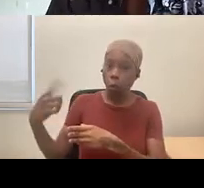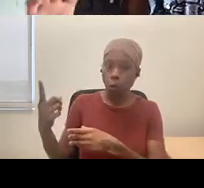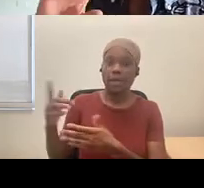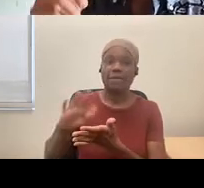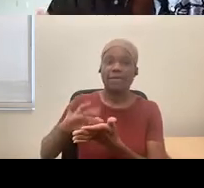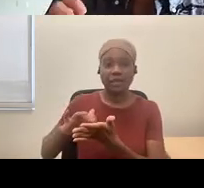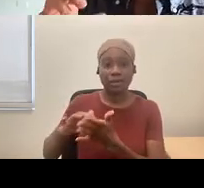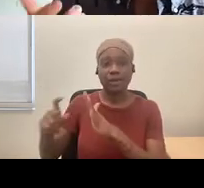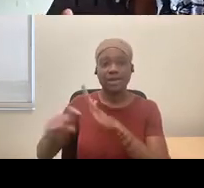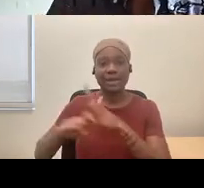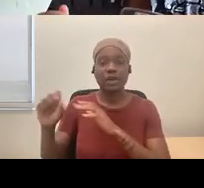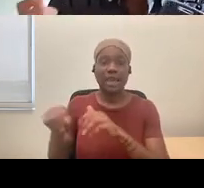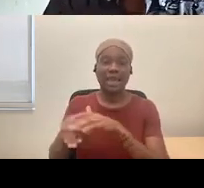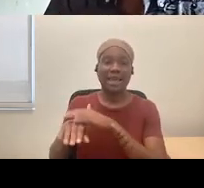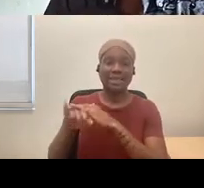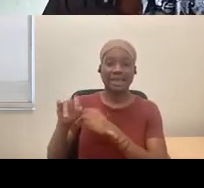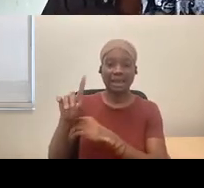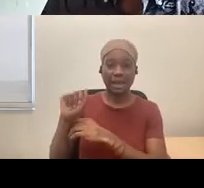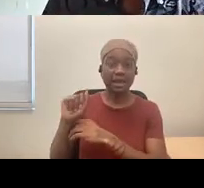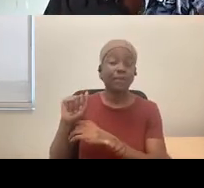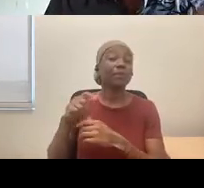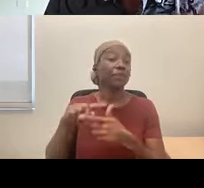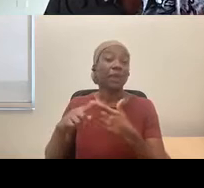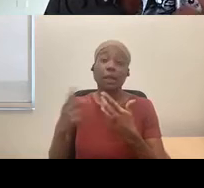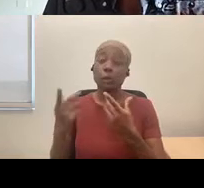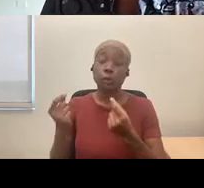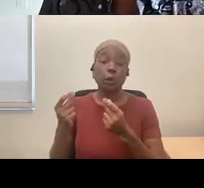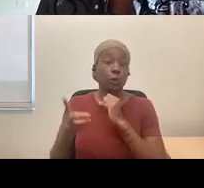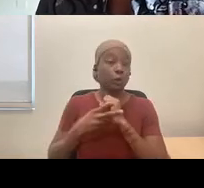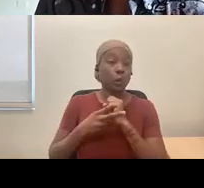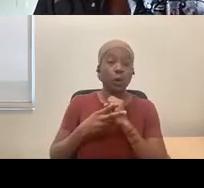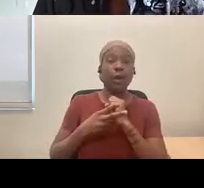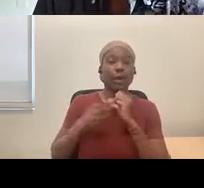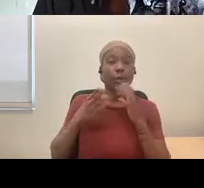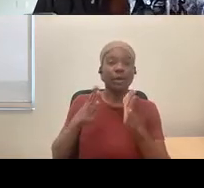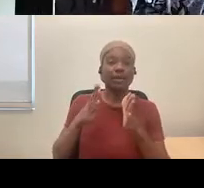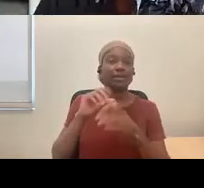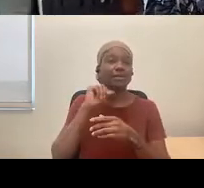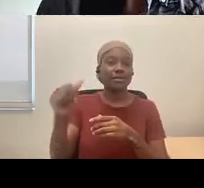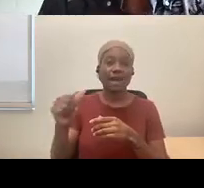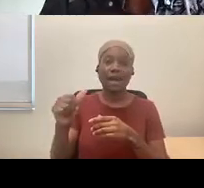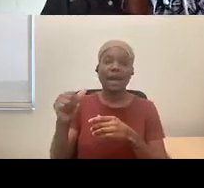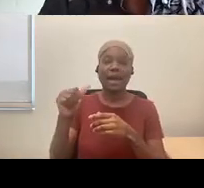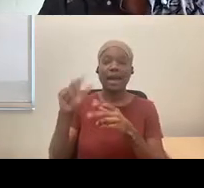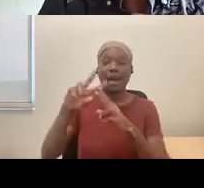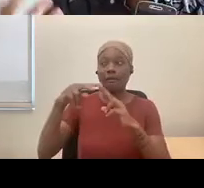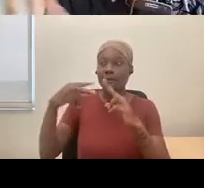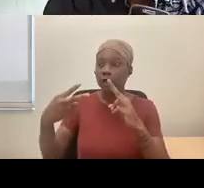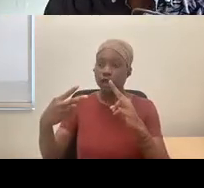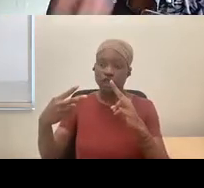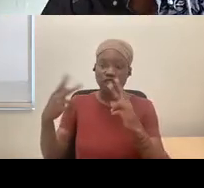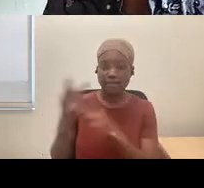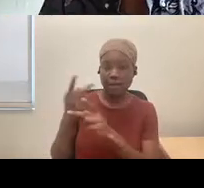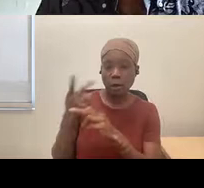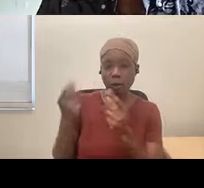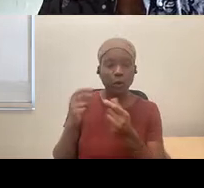and encrypted and disaggregated in a way so that it couldn't be reverse engineered. So let's say someone takes your device, they